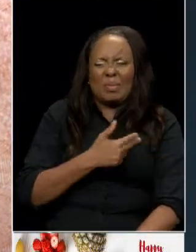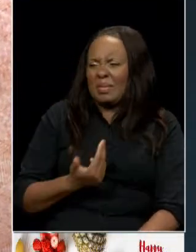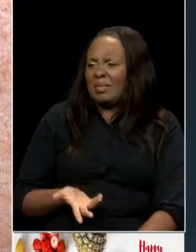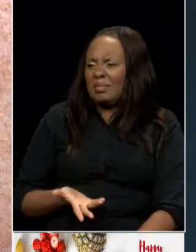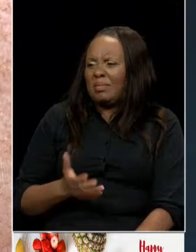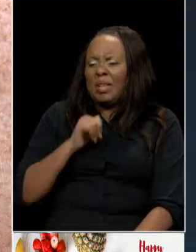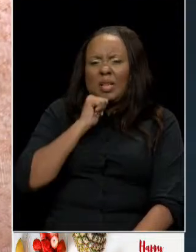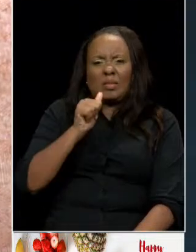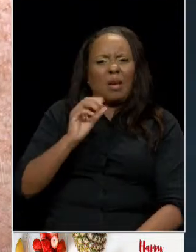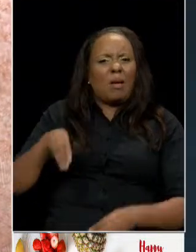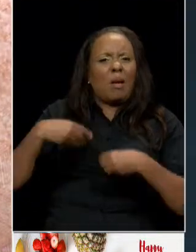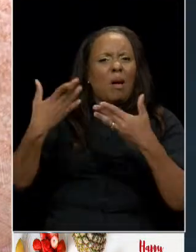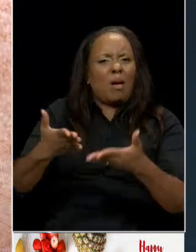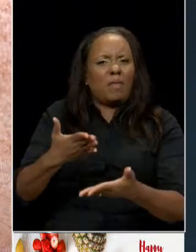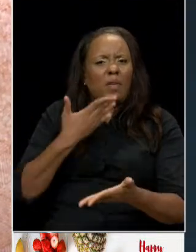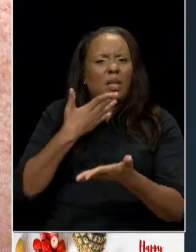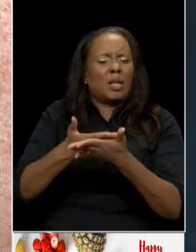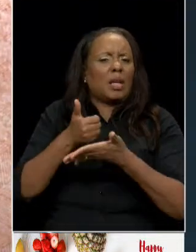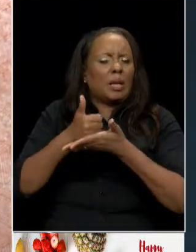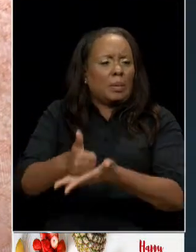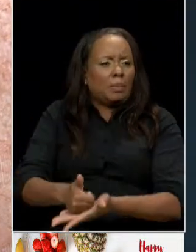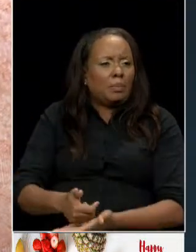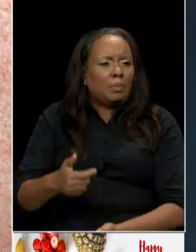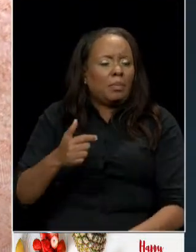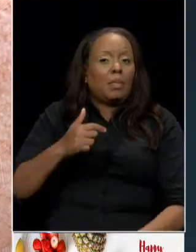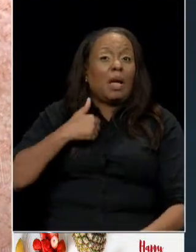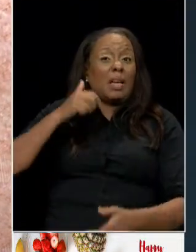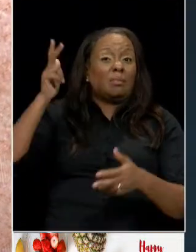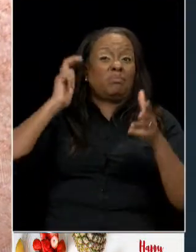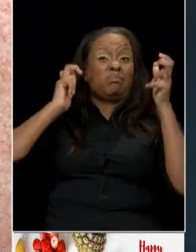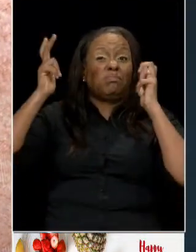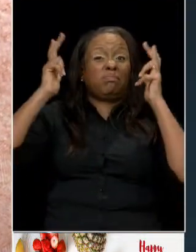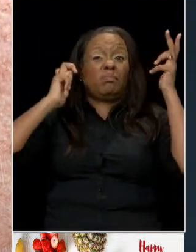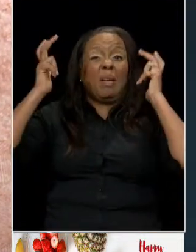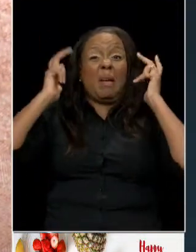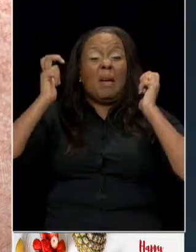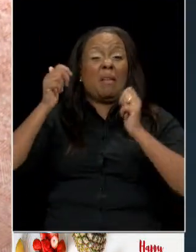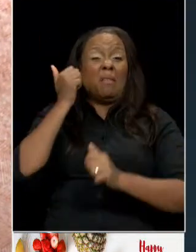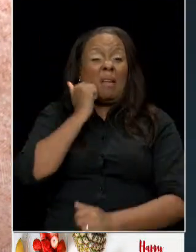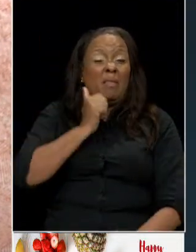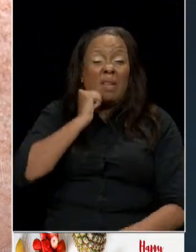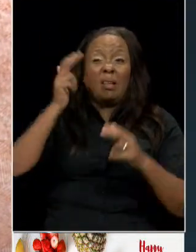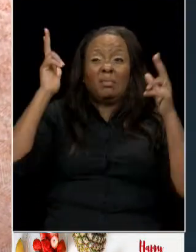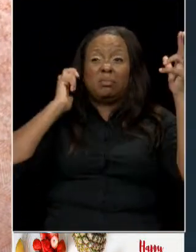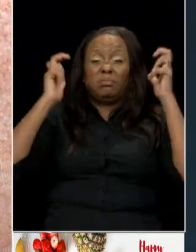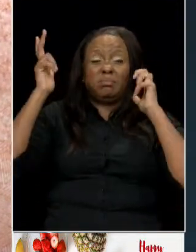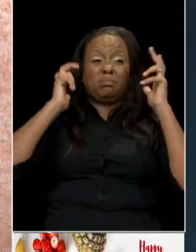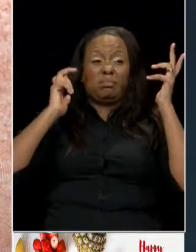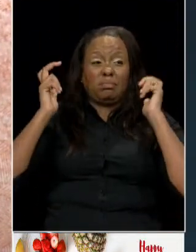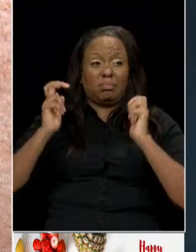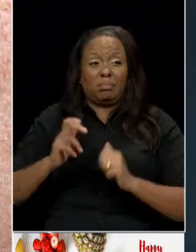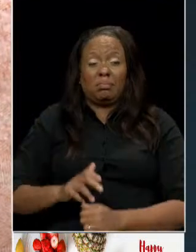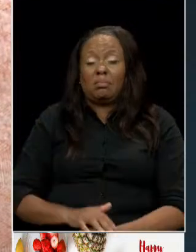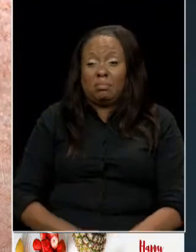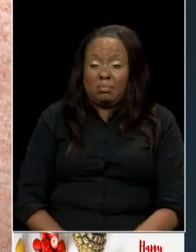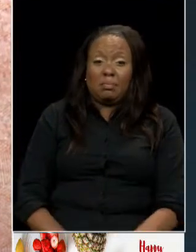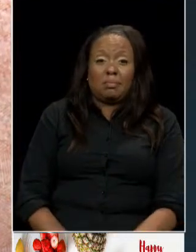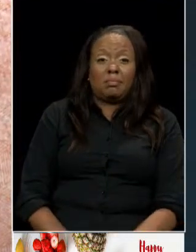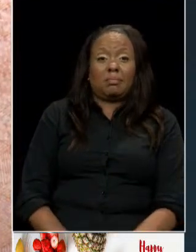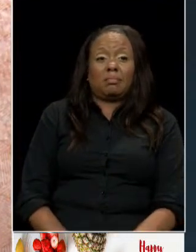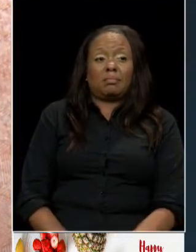daily basis. And I will agree with him about some of our colleagues actually